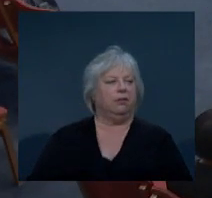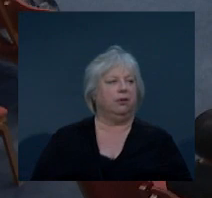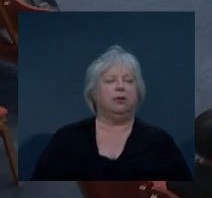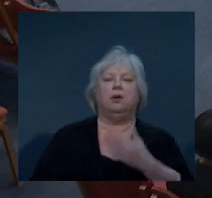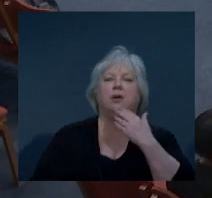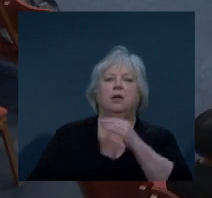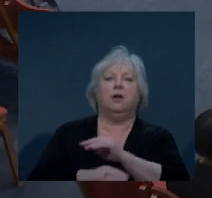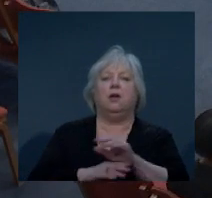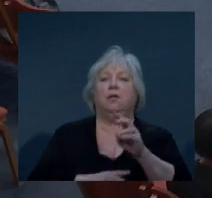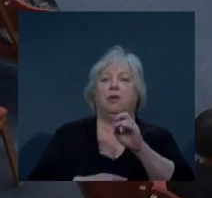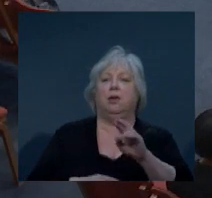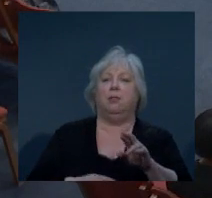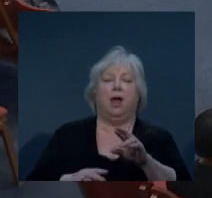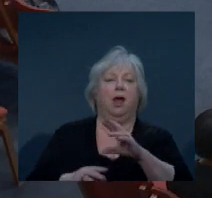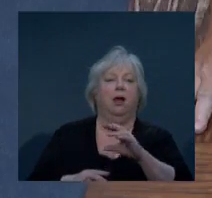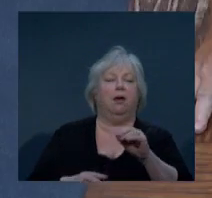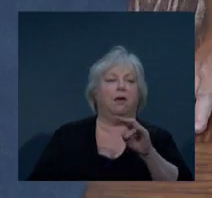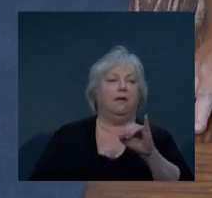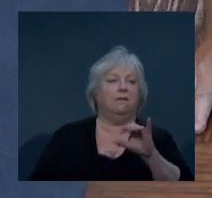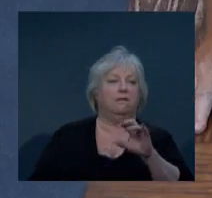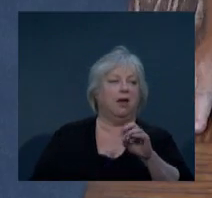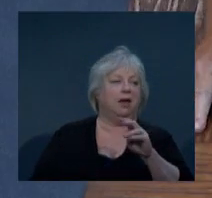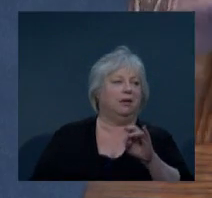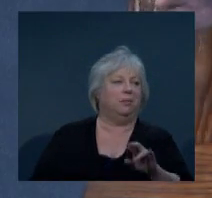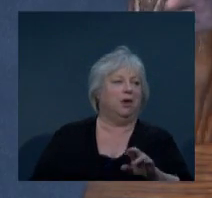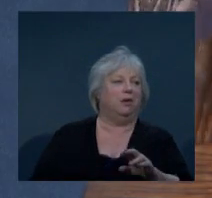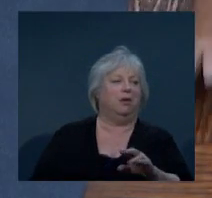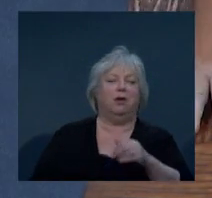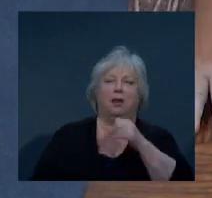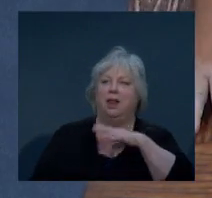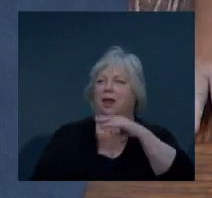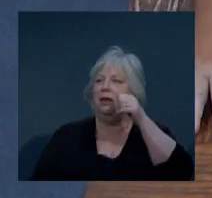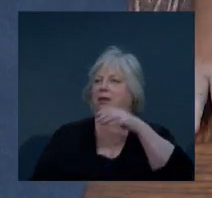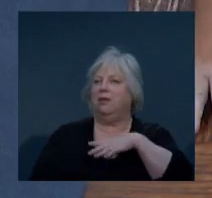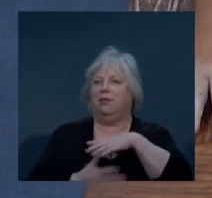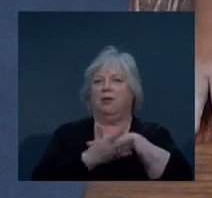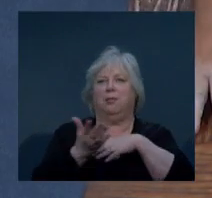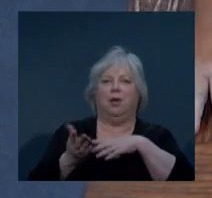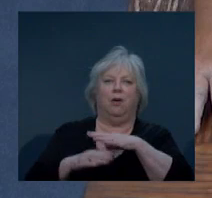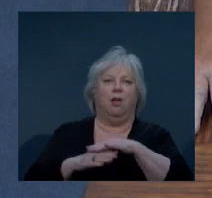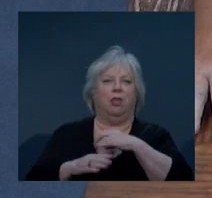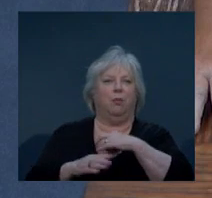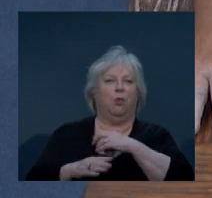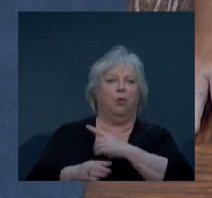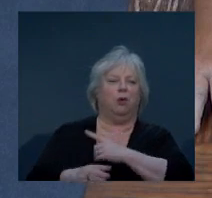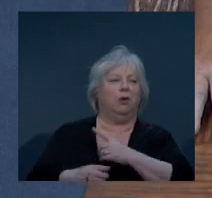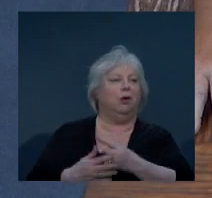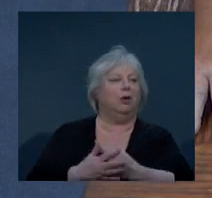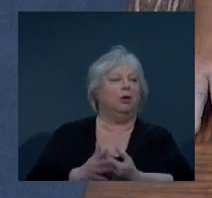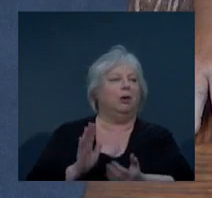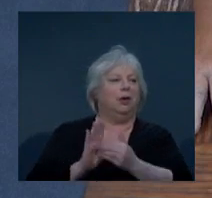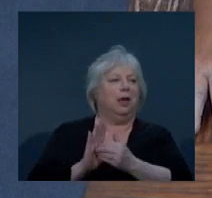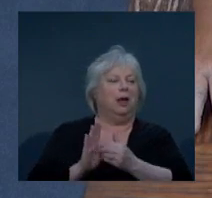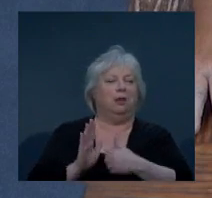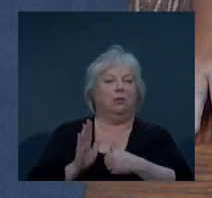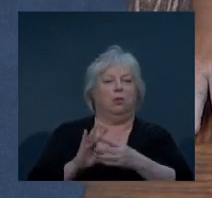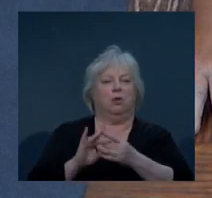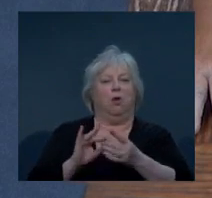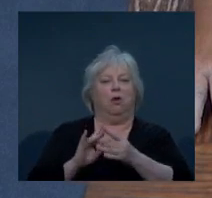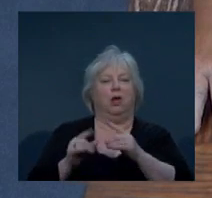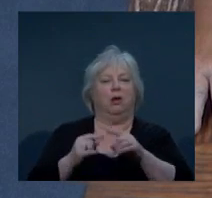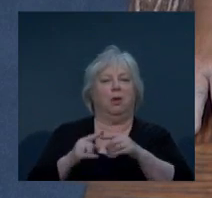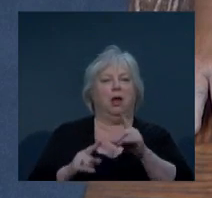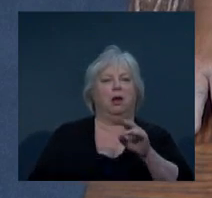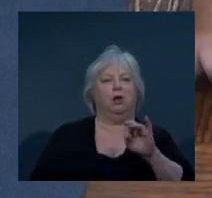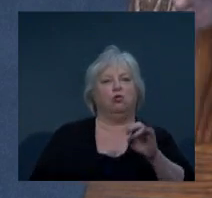Good evening, Mayor Scott and Vice Mayor Warwick, ladies and gentlemen of the board. Once again, we're talking about a